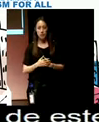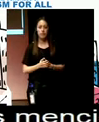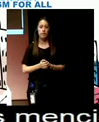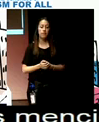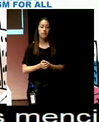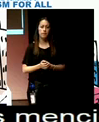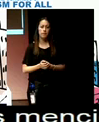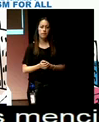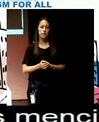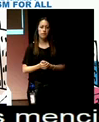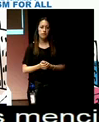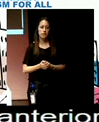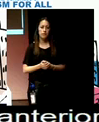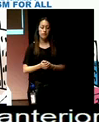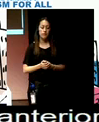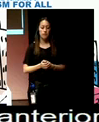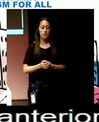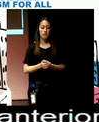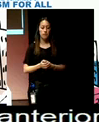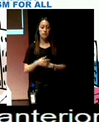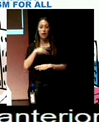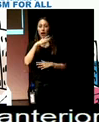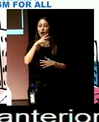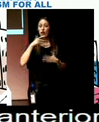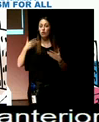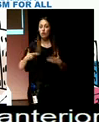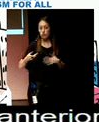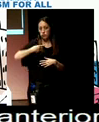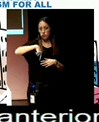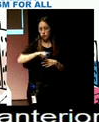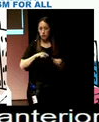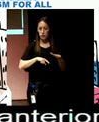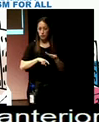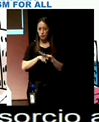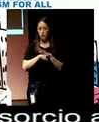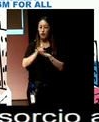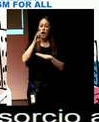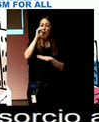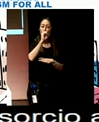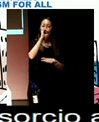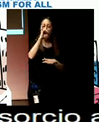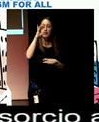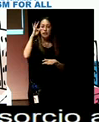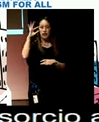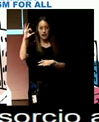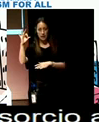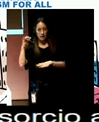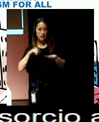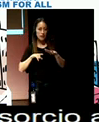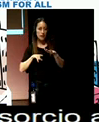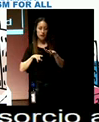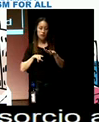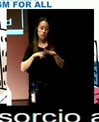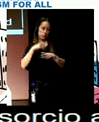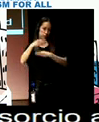consortium has been developed by the OETS as the lead partner, the one I represent here today, Florial, which is a Belgian